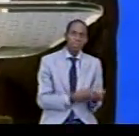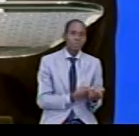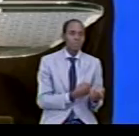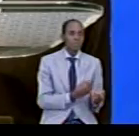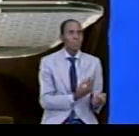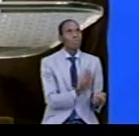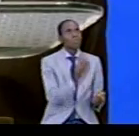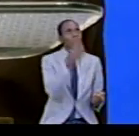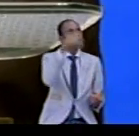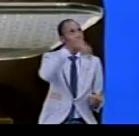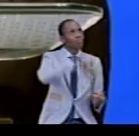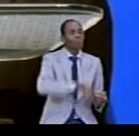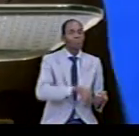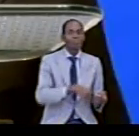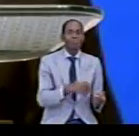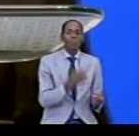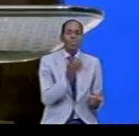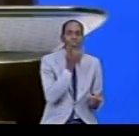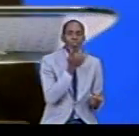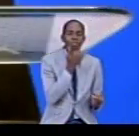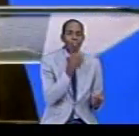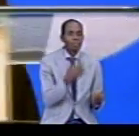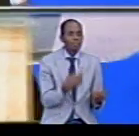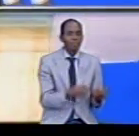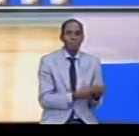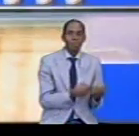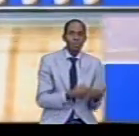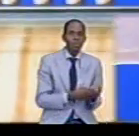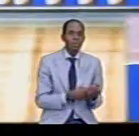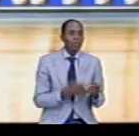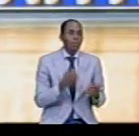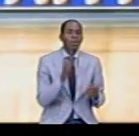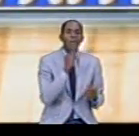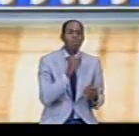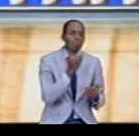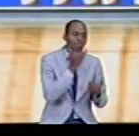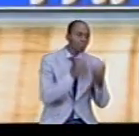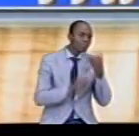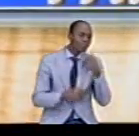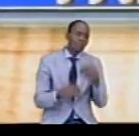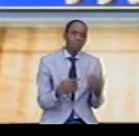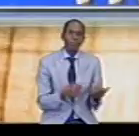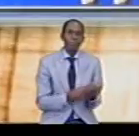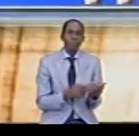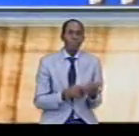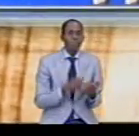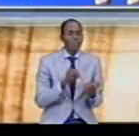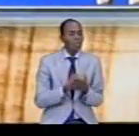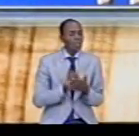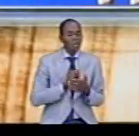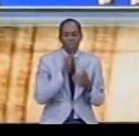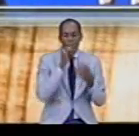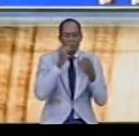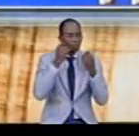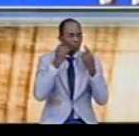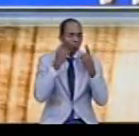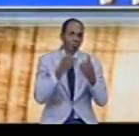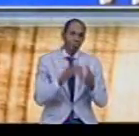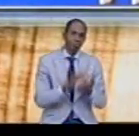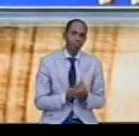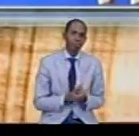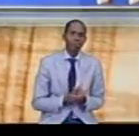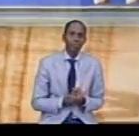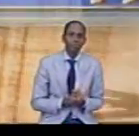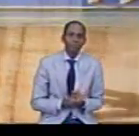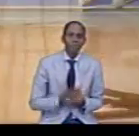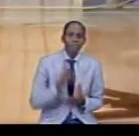down gospel it derails gospel he said I'm Marvel you have been